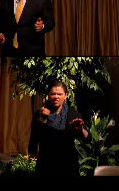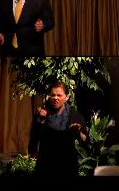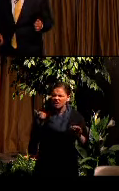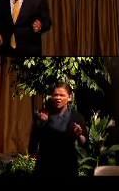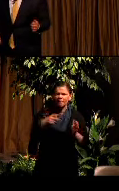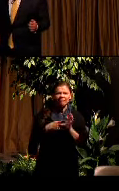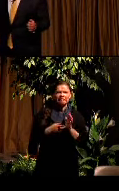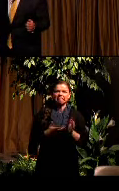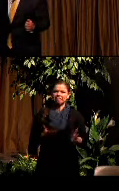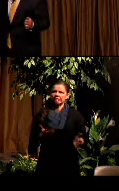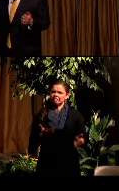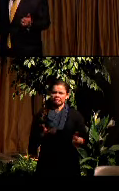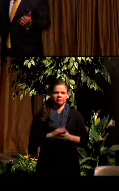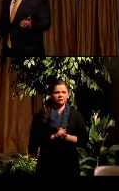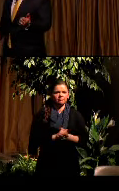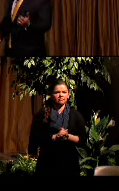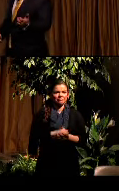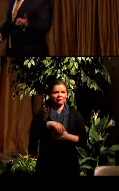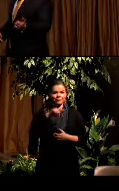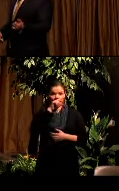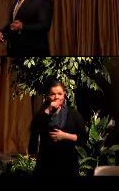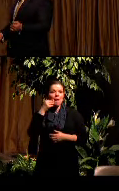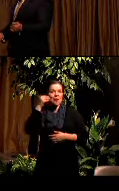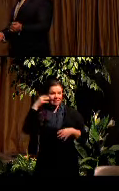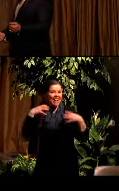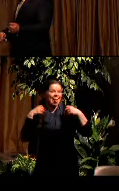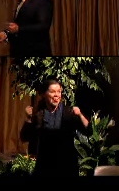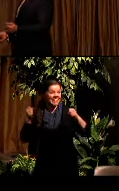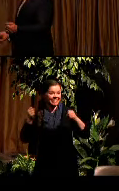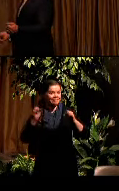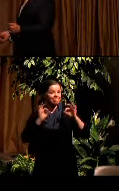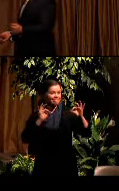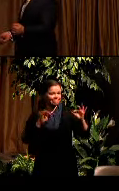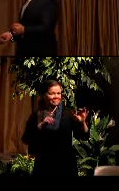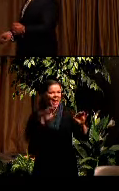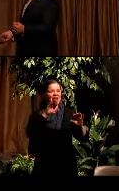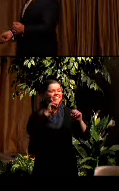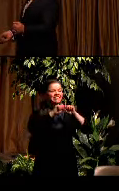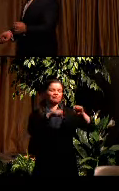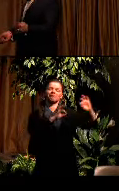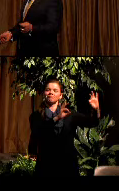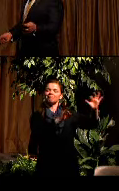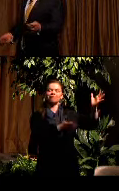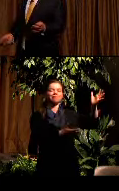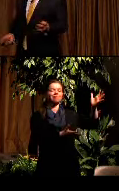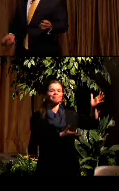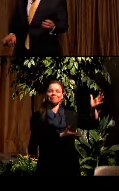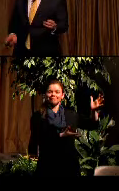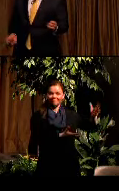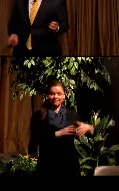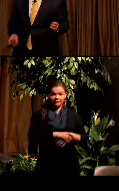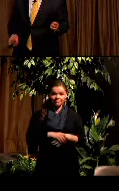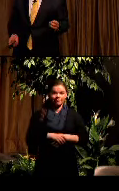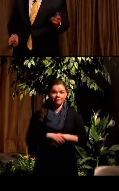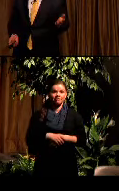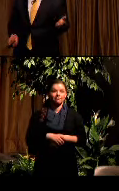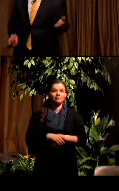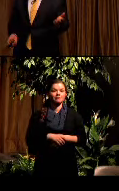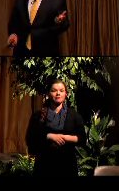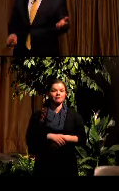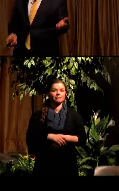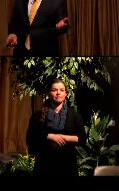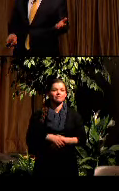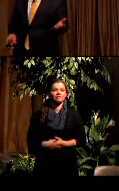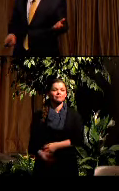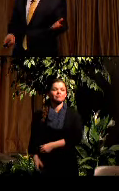equal economic well-being. The two things go hand in hand. And there's also a long history of monitoring. As I